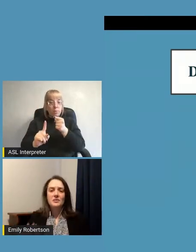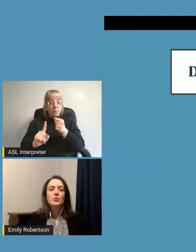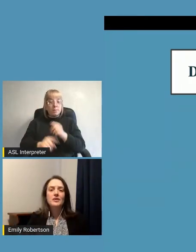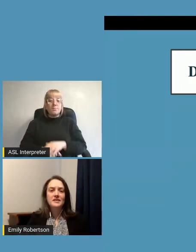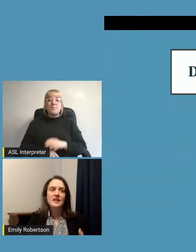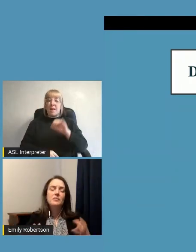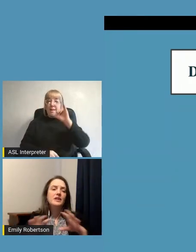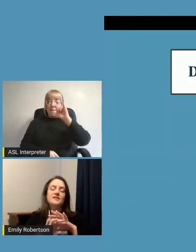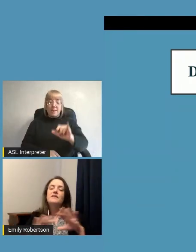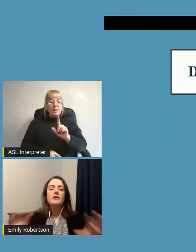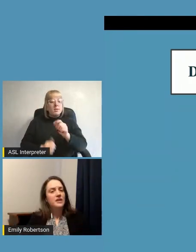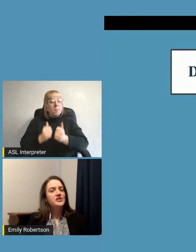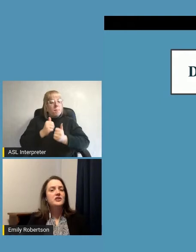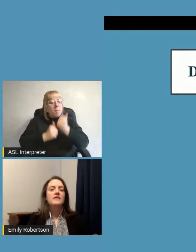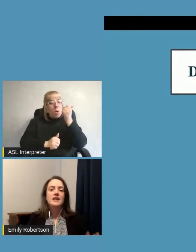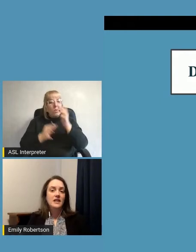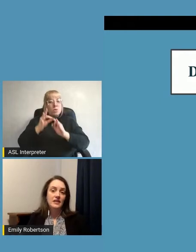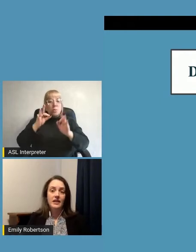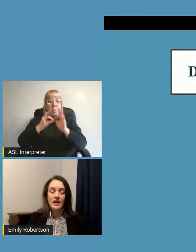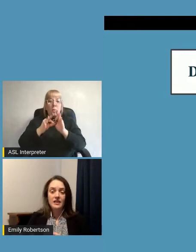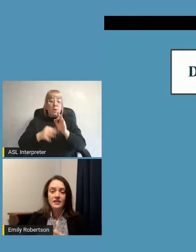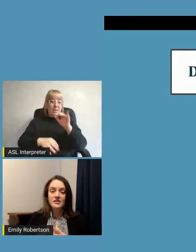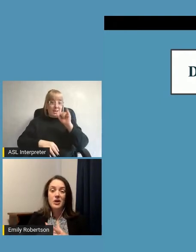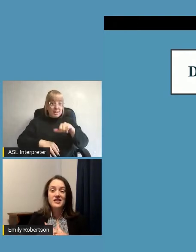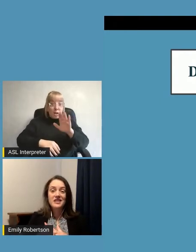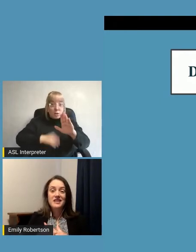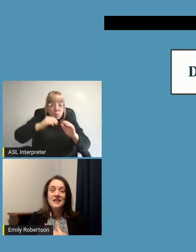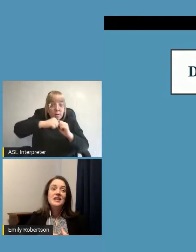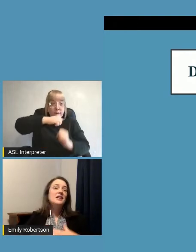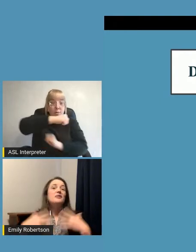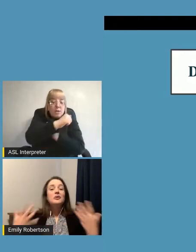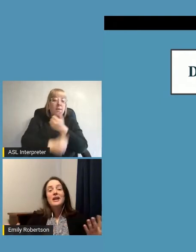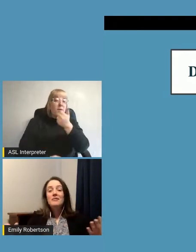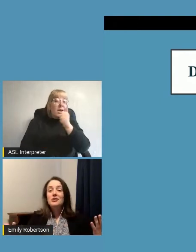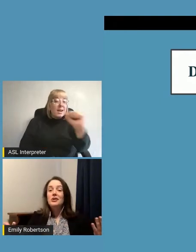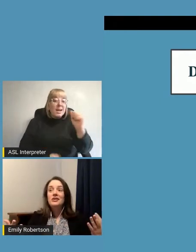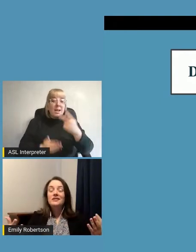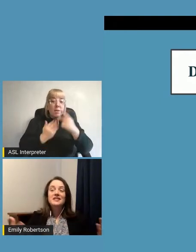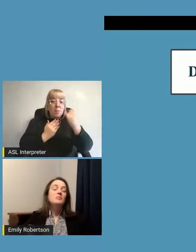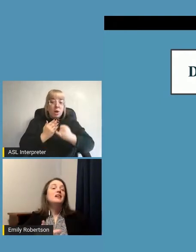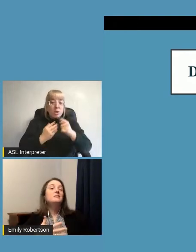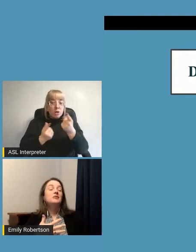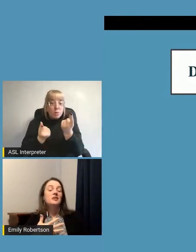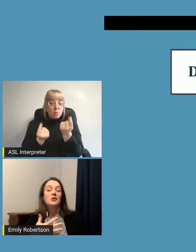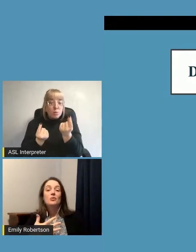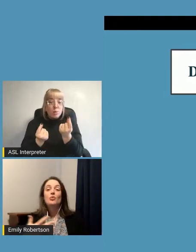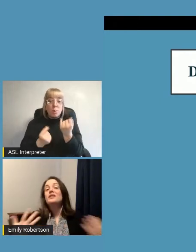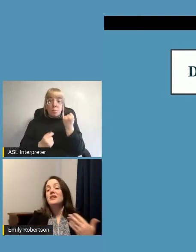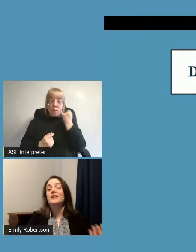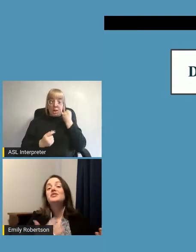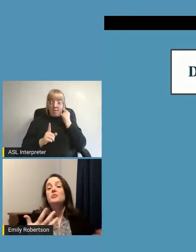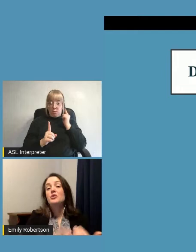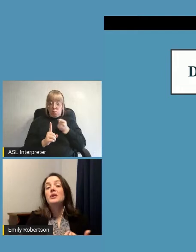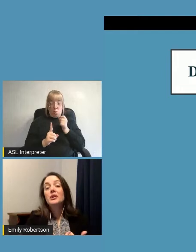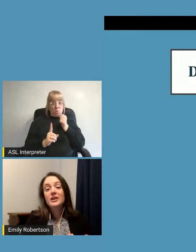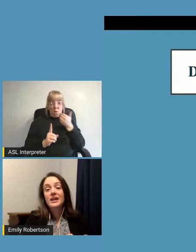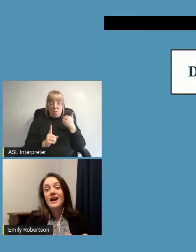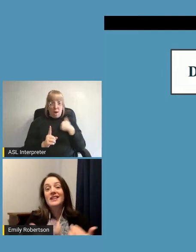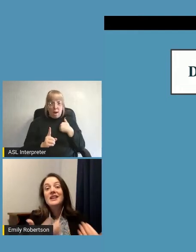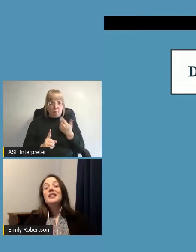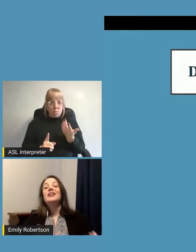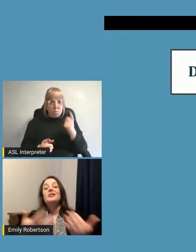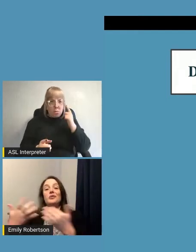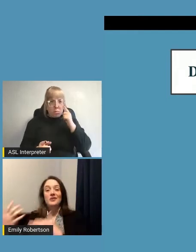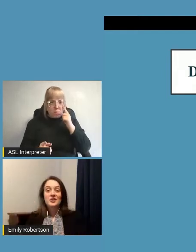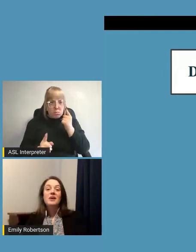absolutely the most important step. It is the foundation of any data analytics project. If you don't have a goal, it's impossible to know what data should you be looking